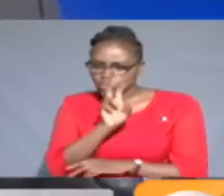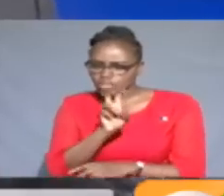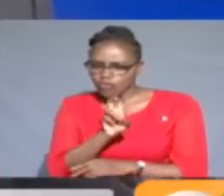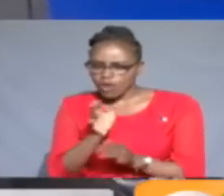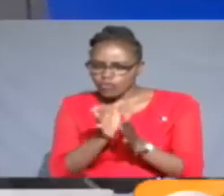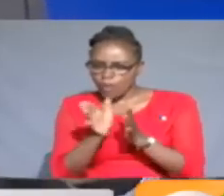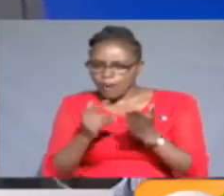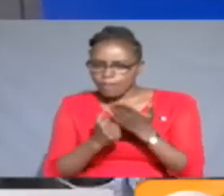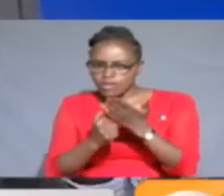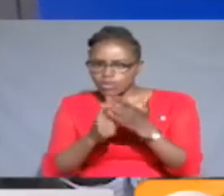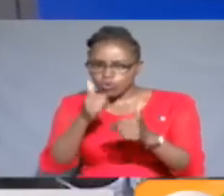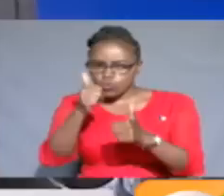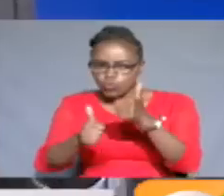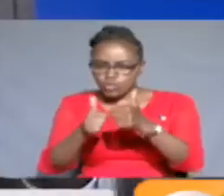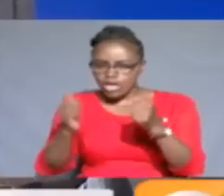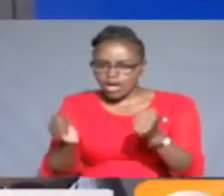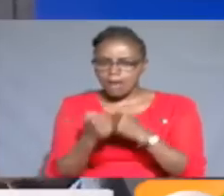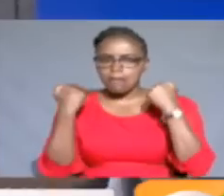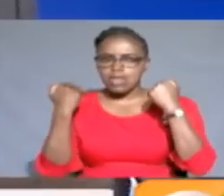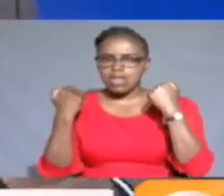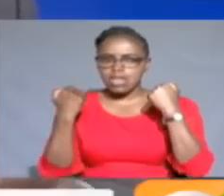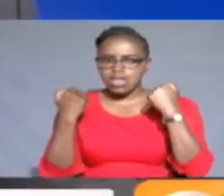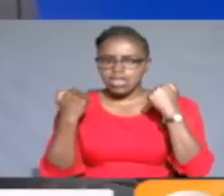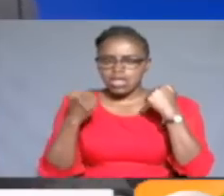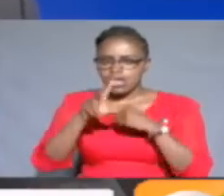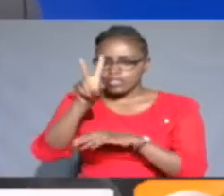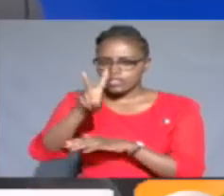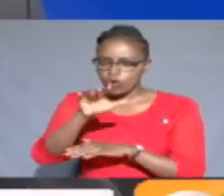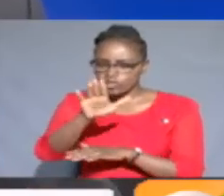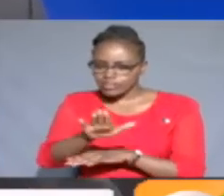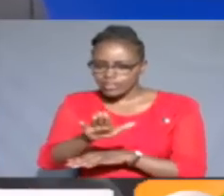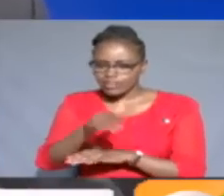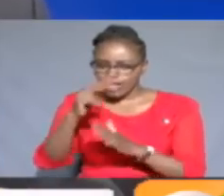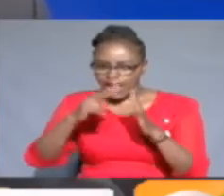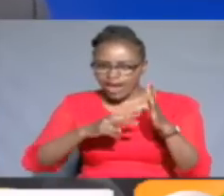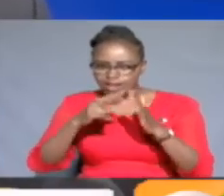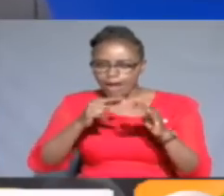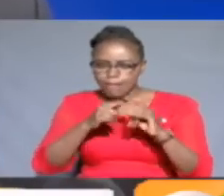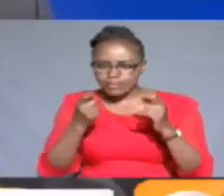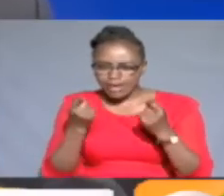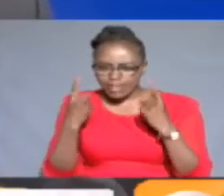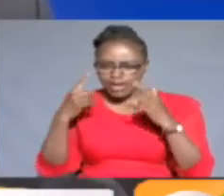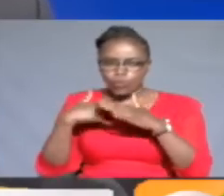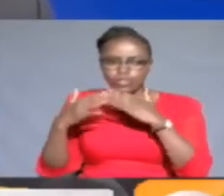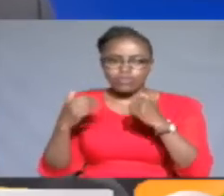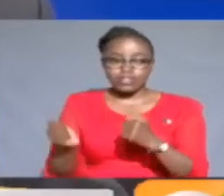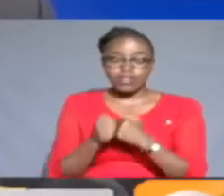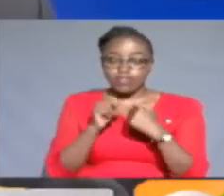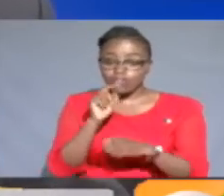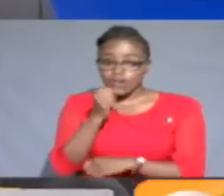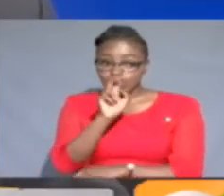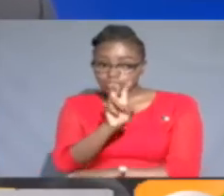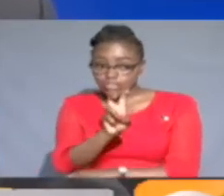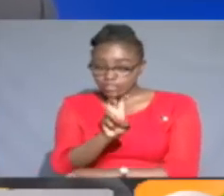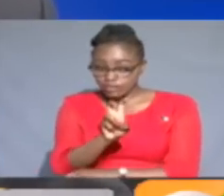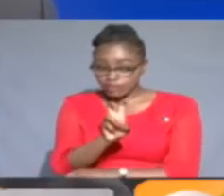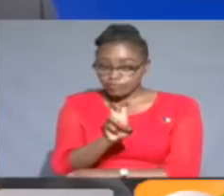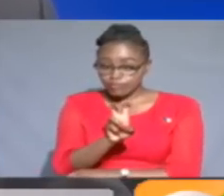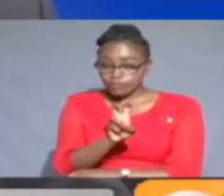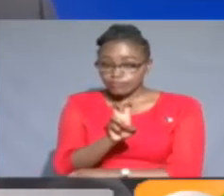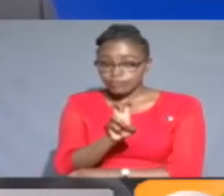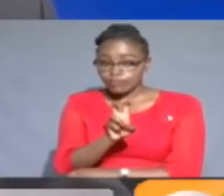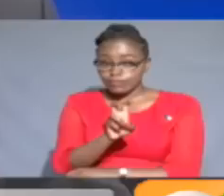public debate that occurs in second stage reading. When you really want to understand what is going to happen, you look at